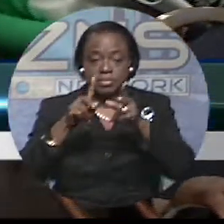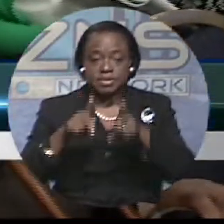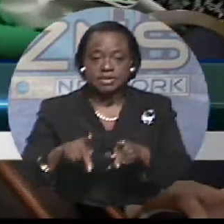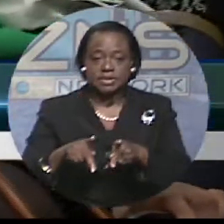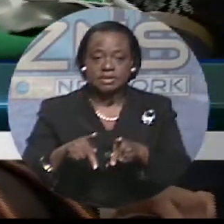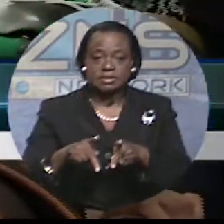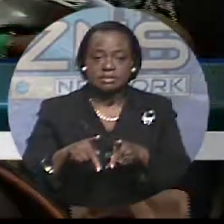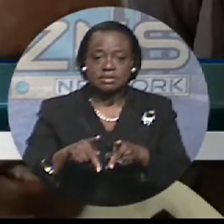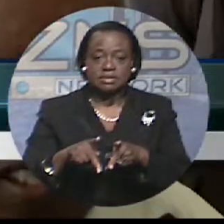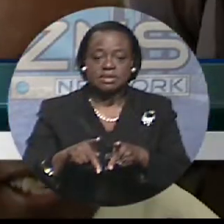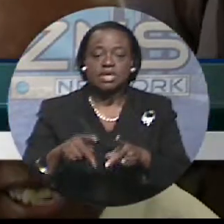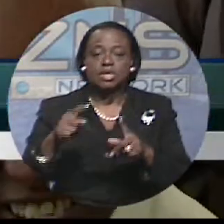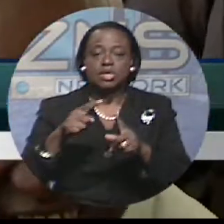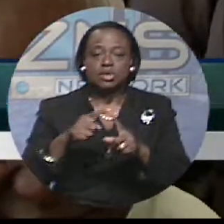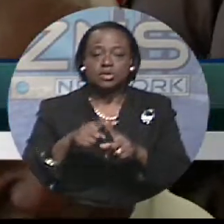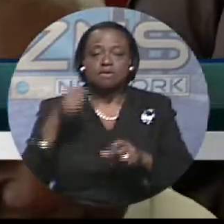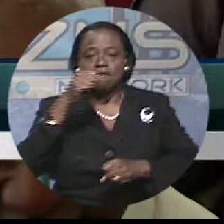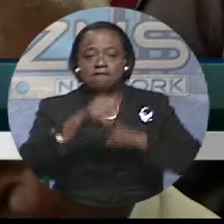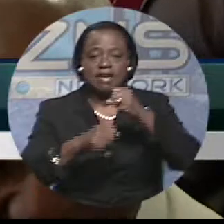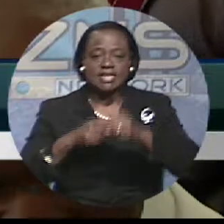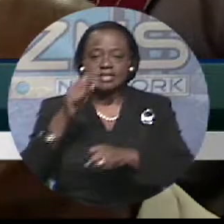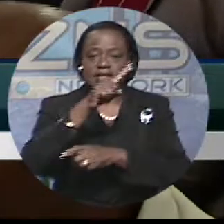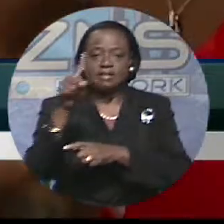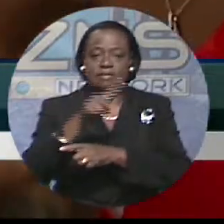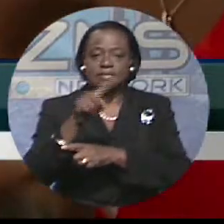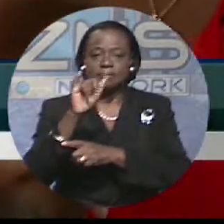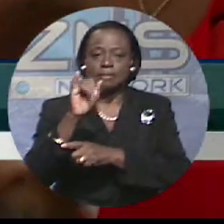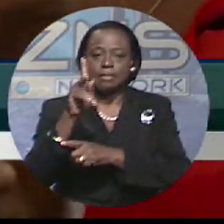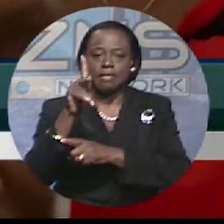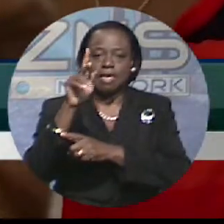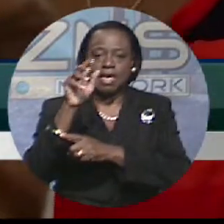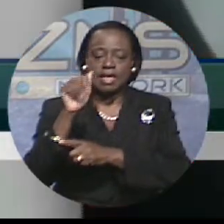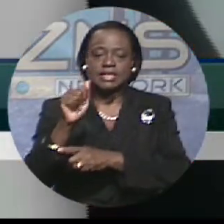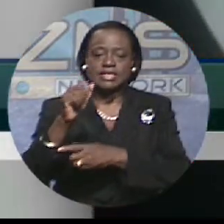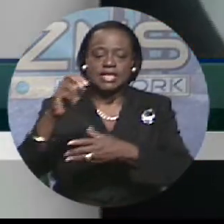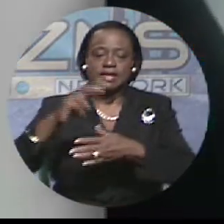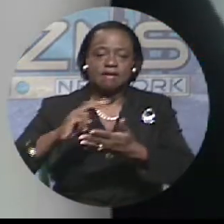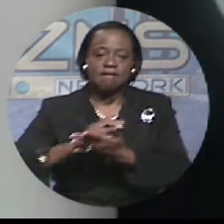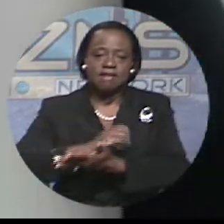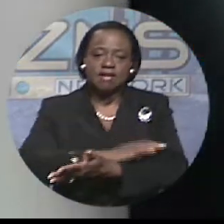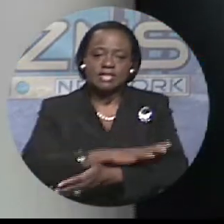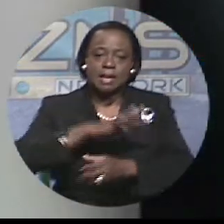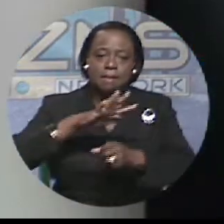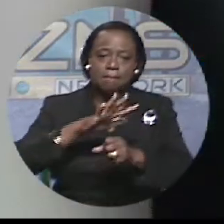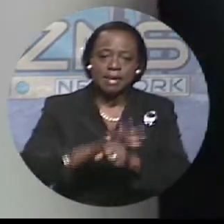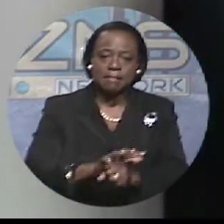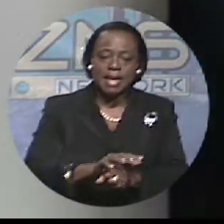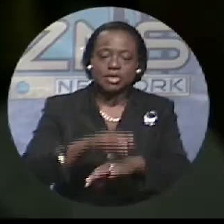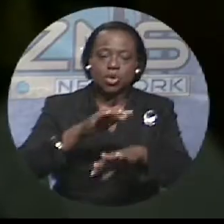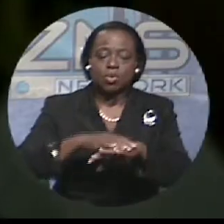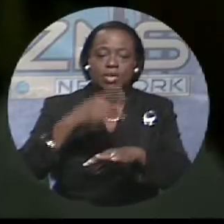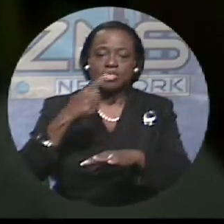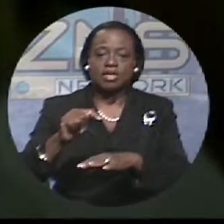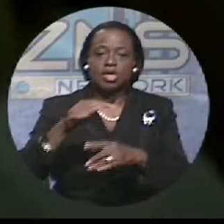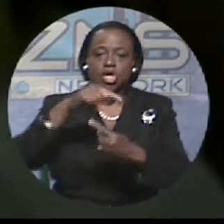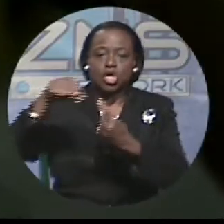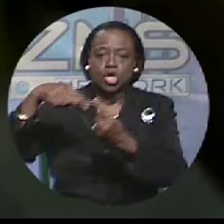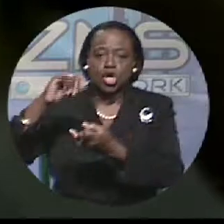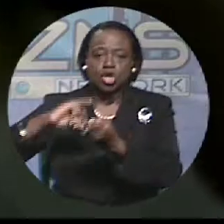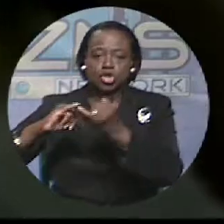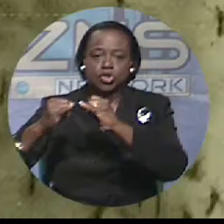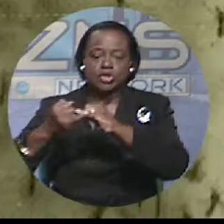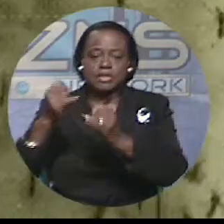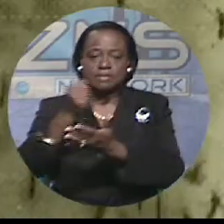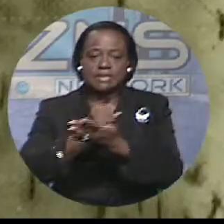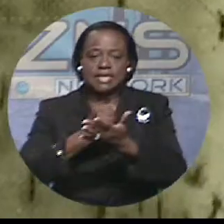ways to ward off contracting the Zika virus and discuss the possible impact it could have on the vital tourism sector. Already, the Bahamas has